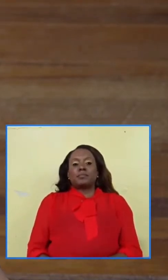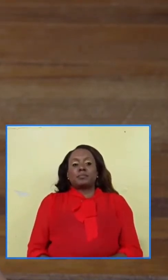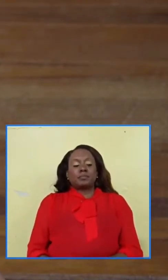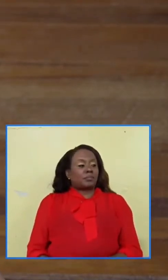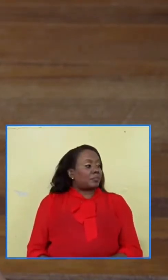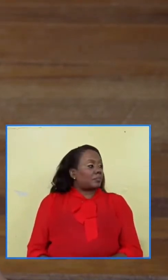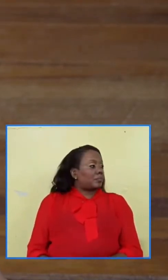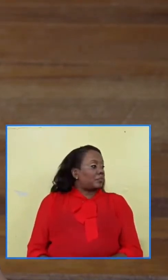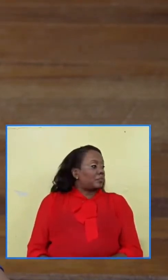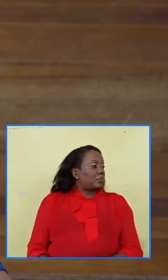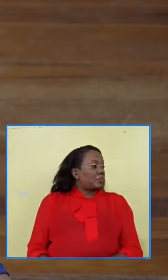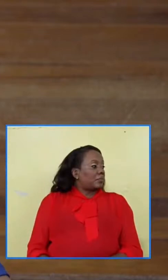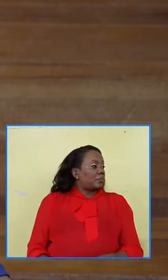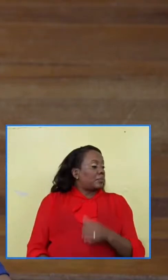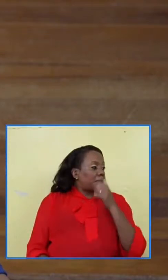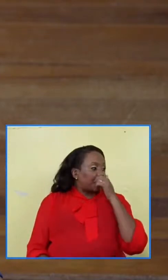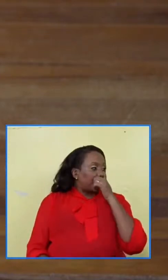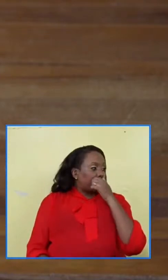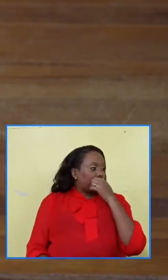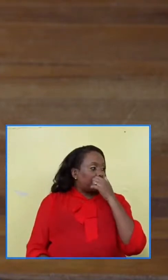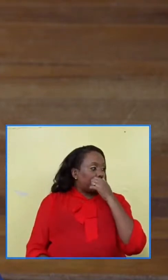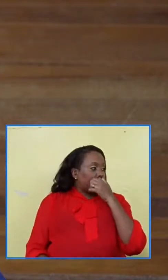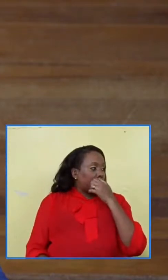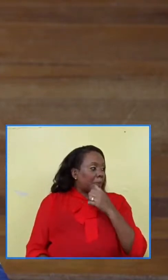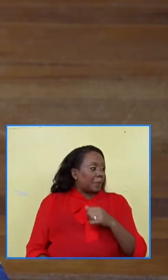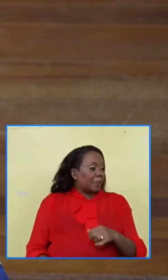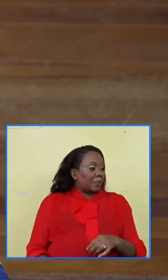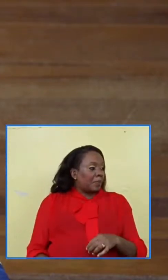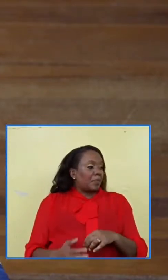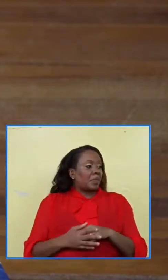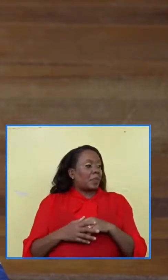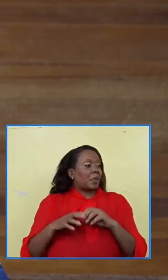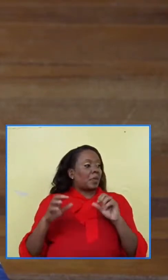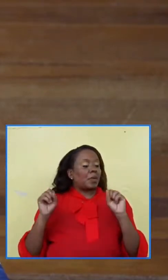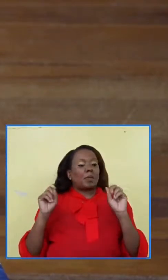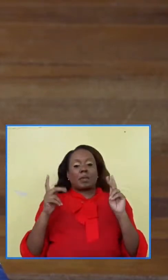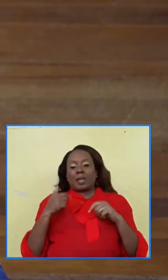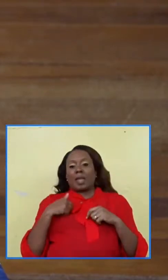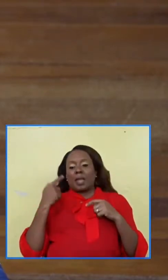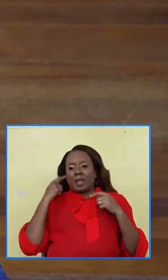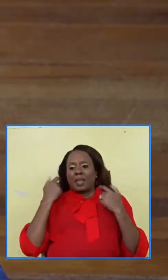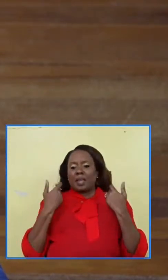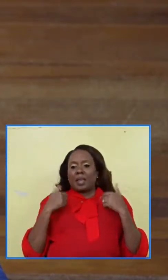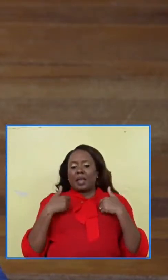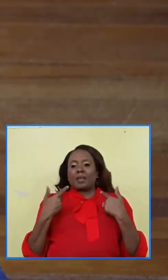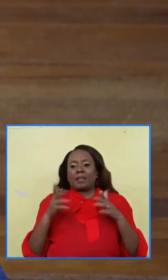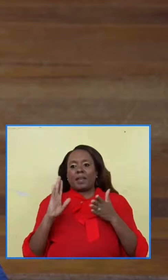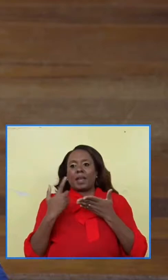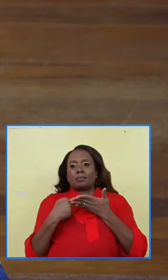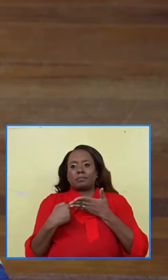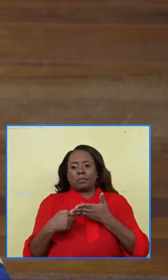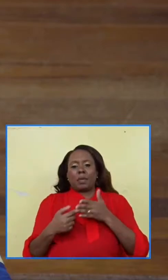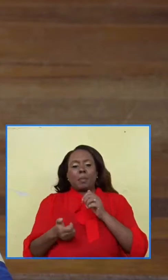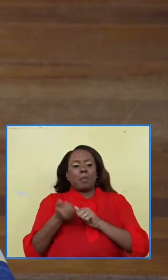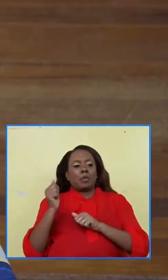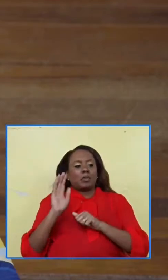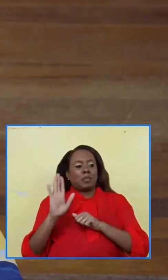I think I have addressed most of the comments that you would have made.